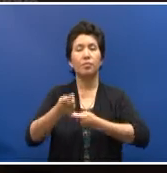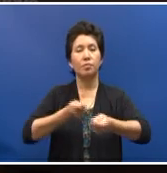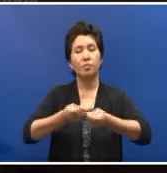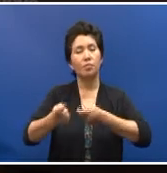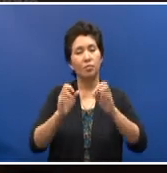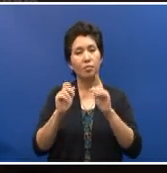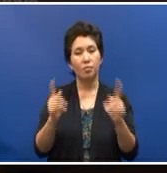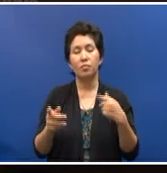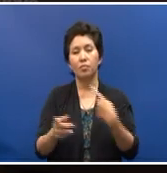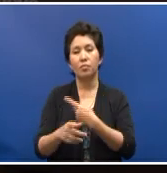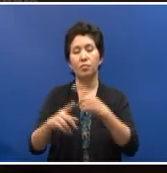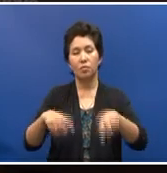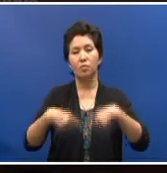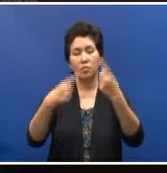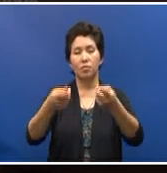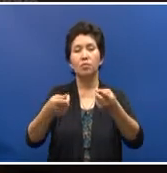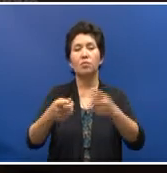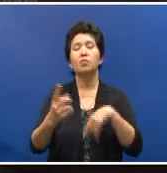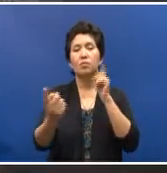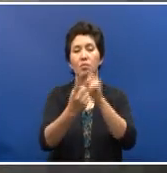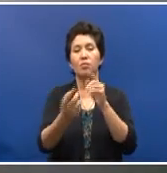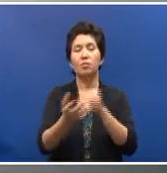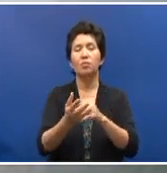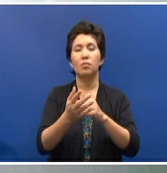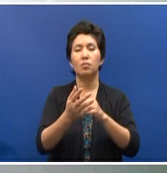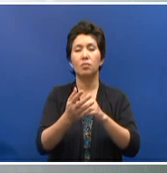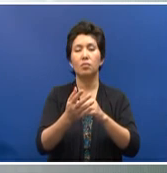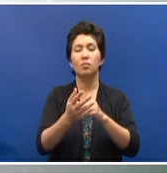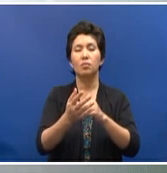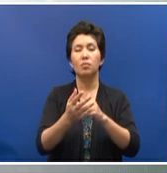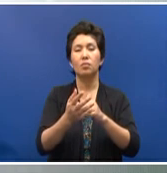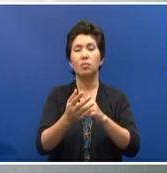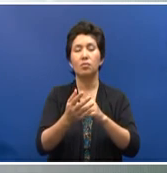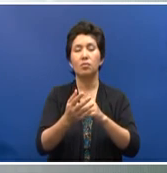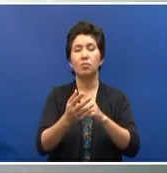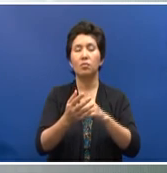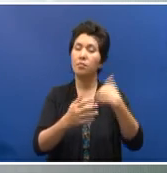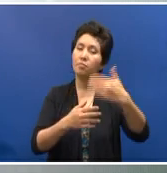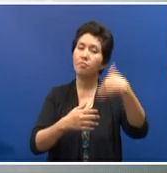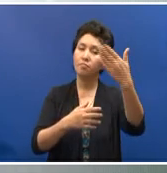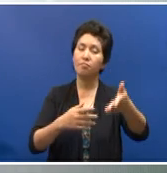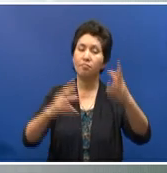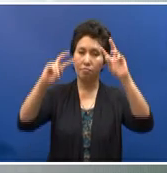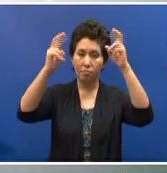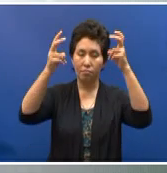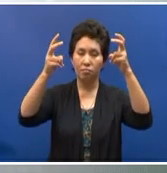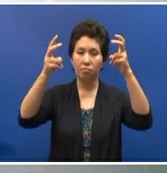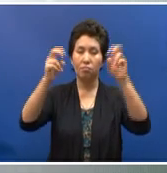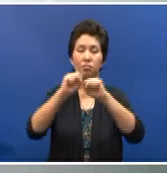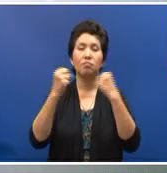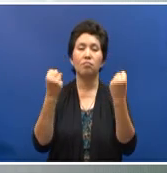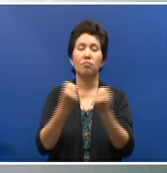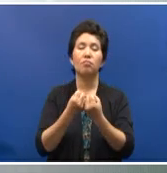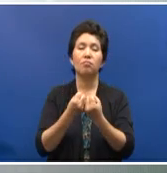Okay, so we are going to meet again in our for our next topic on social